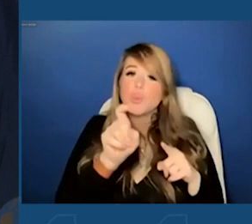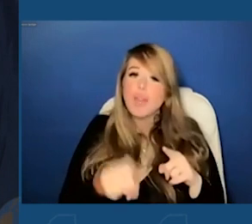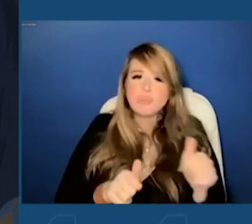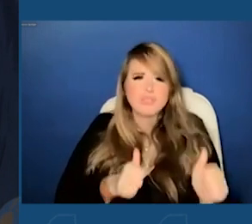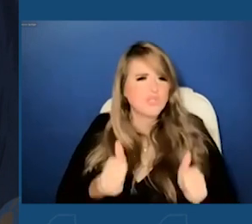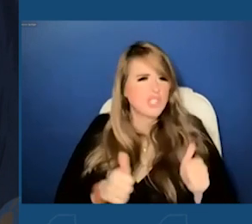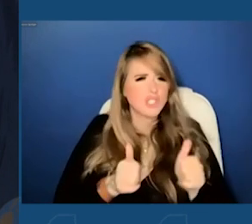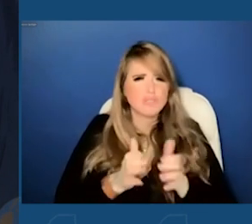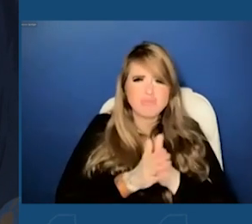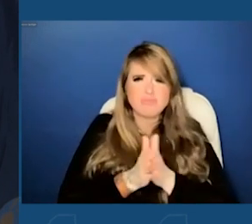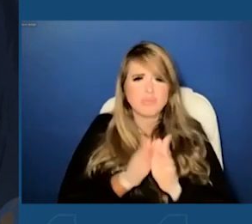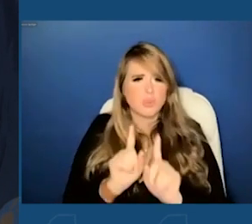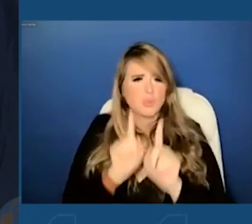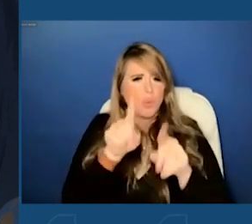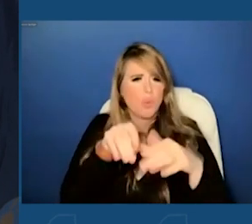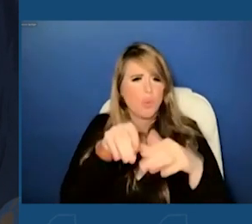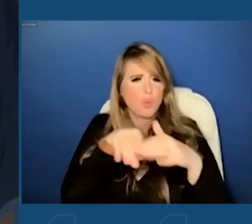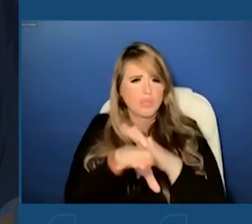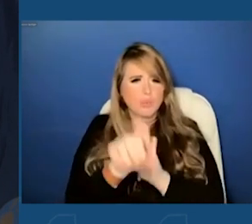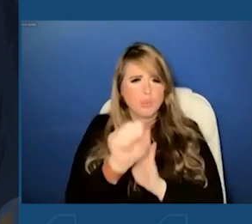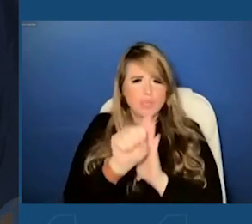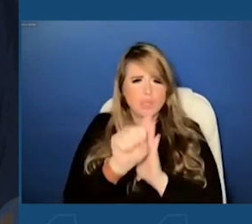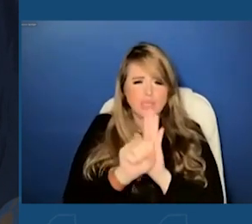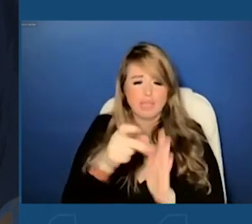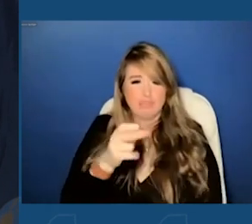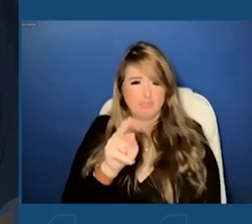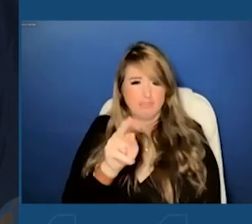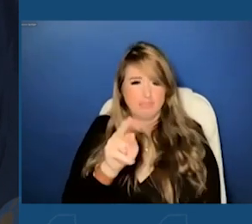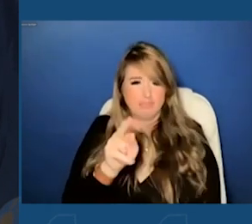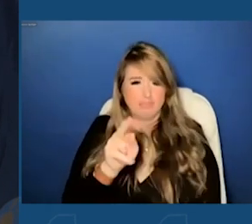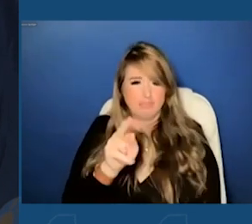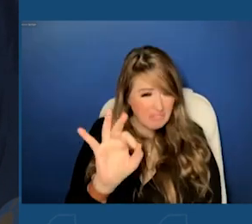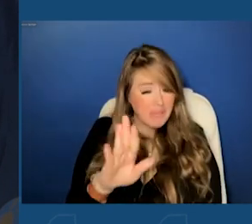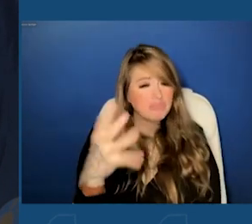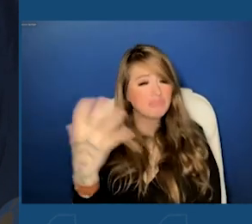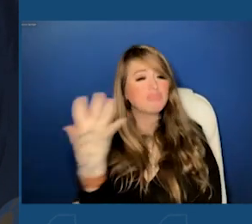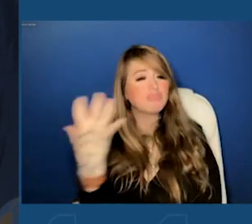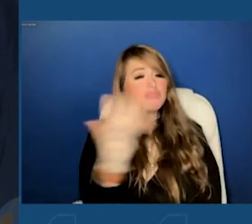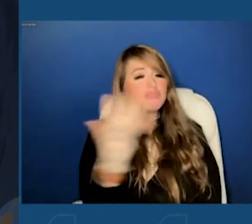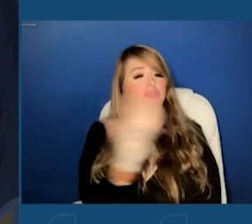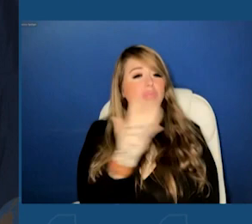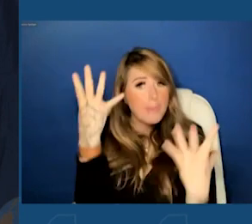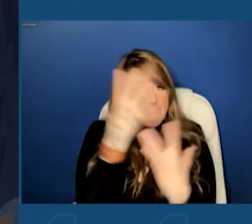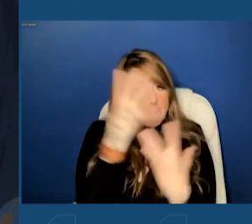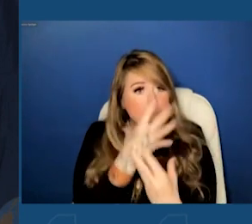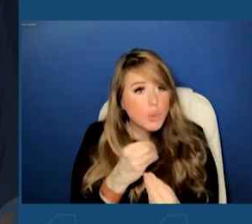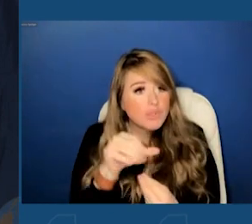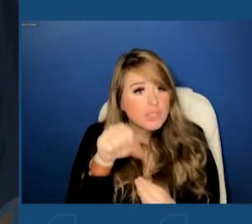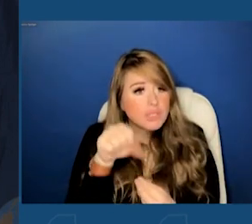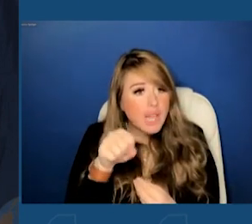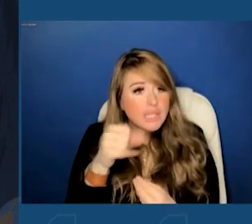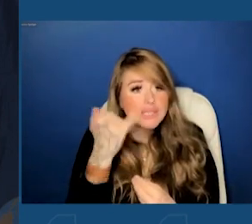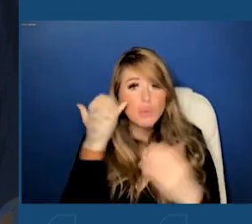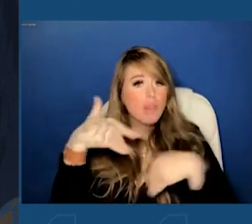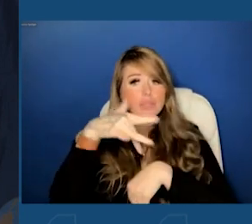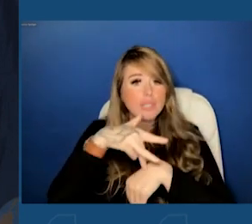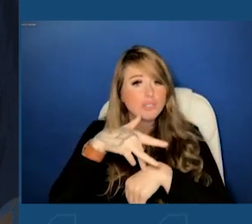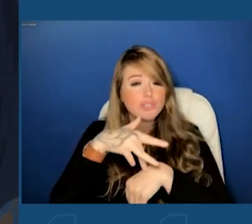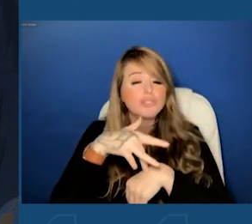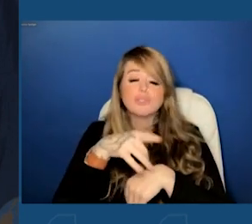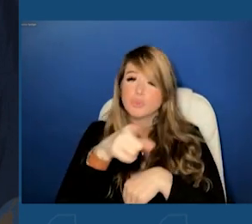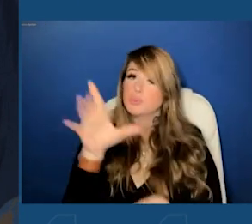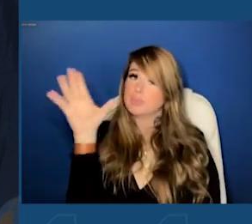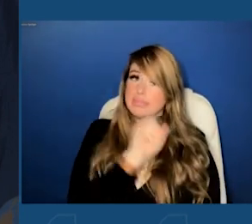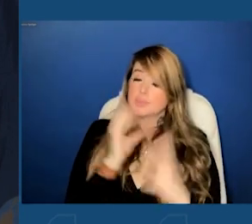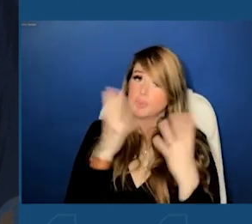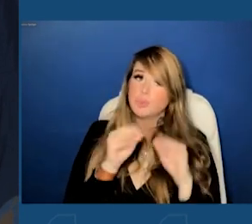state park, say in January, February. It's a beautiful place. If you haven't been there and you're a local, you're missing out.